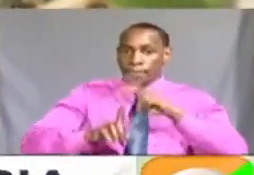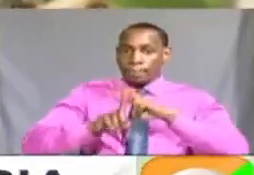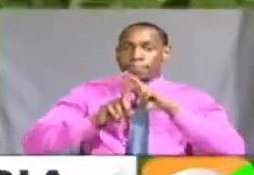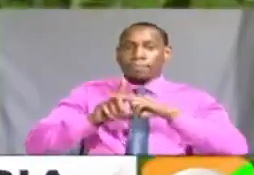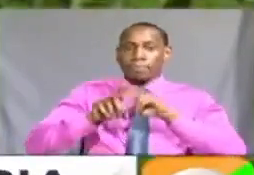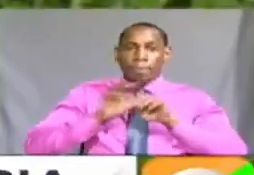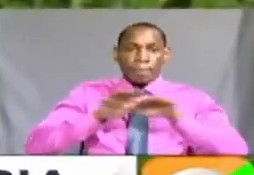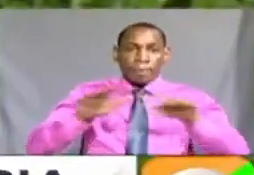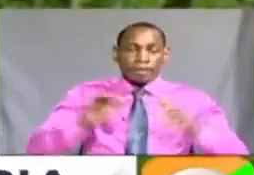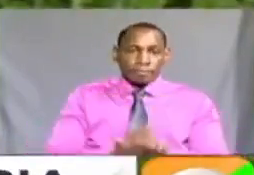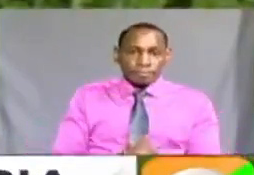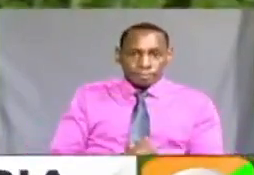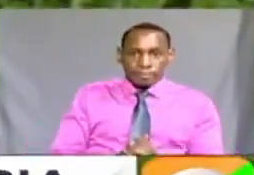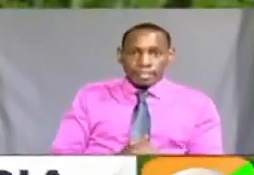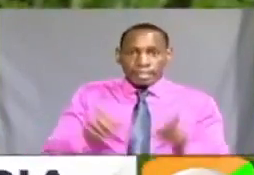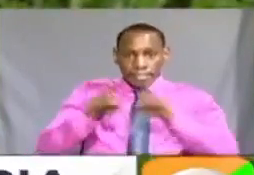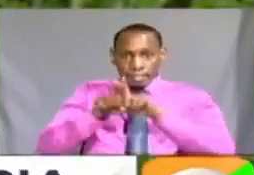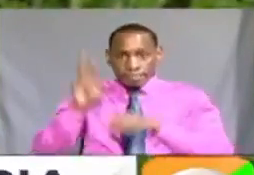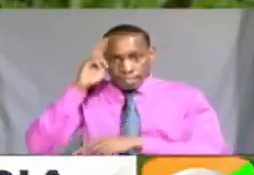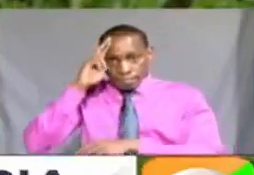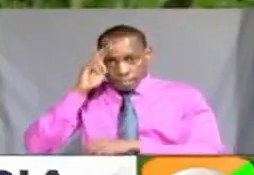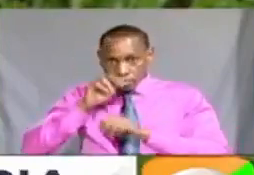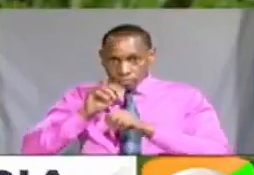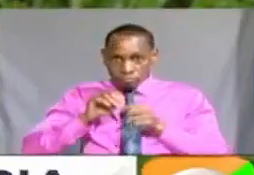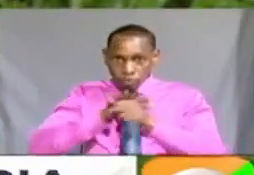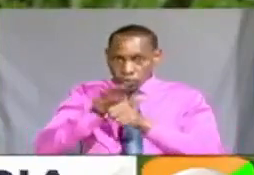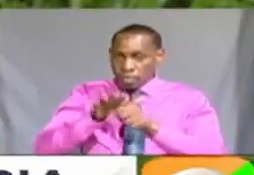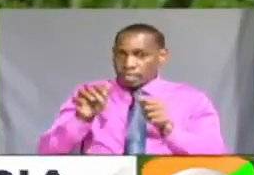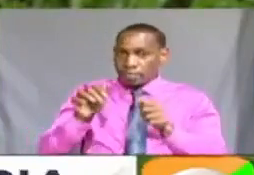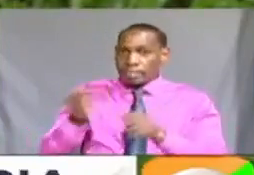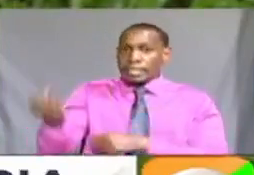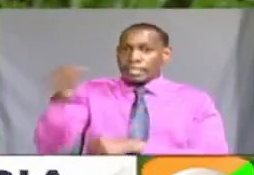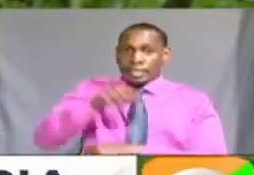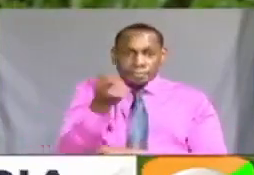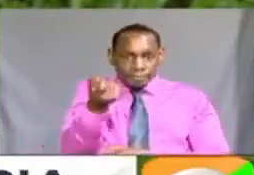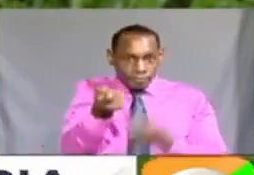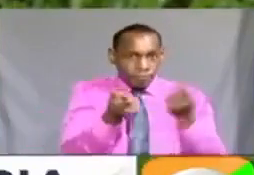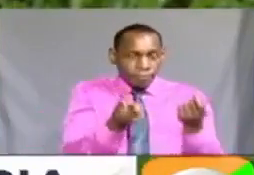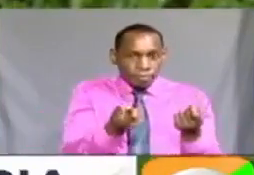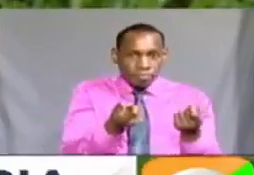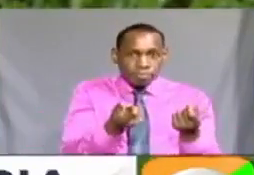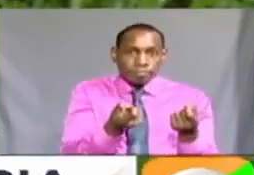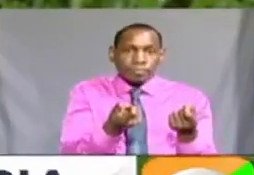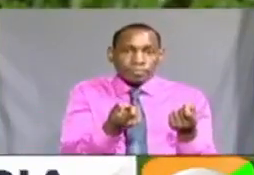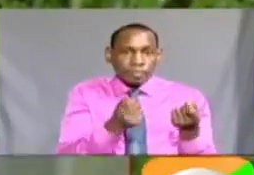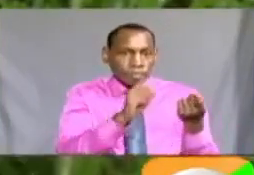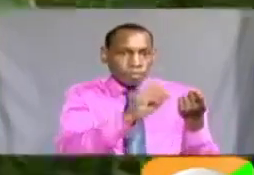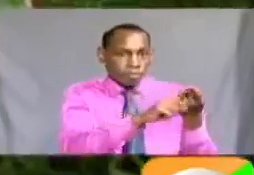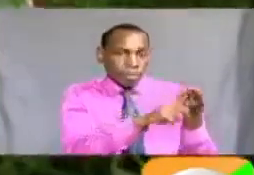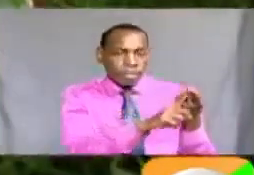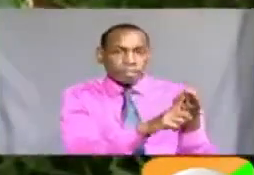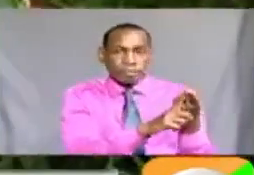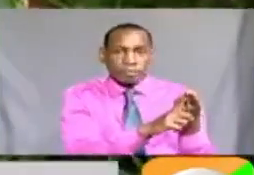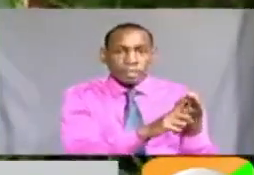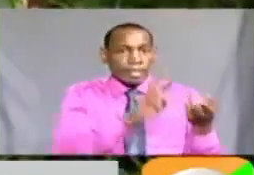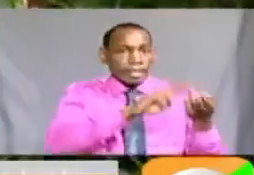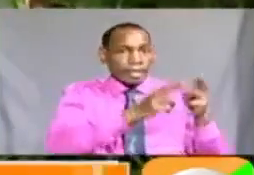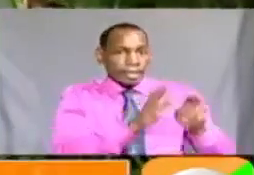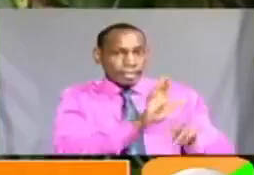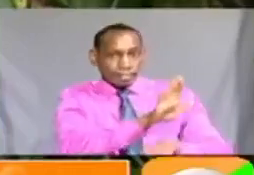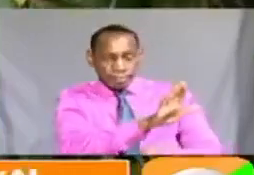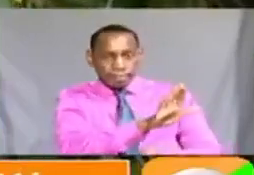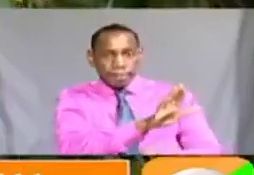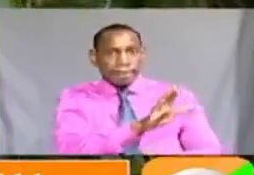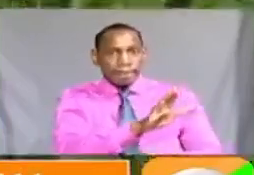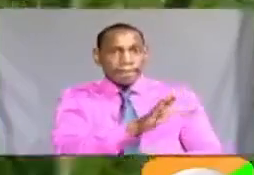COVID-19 pandemic. Because of COVID, we could only come few of us, the relative,